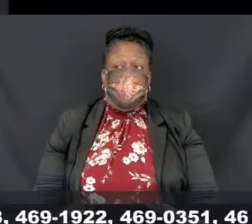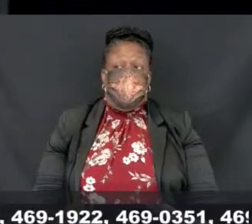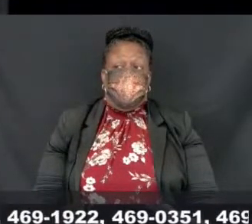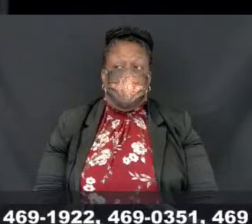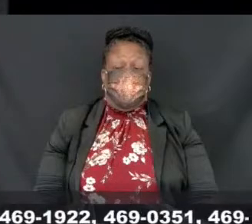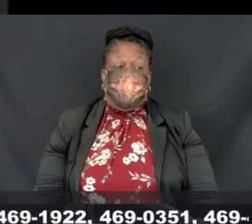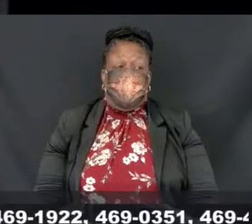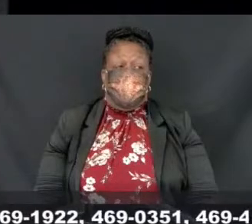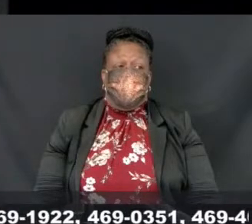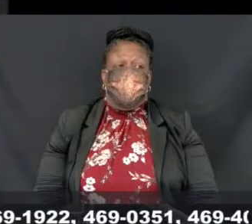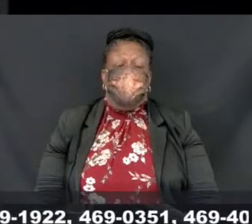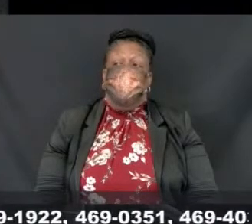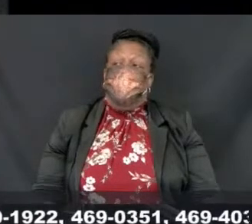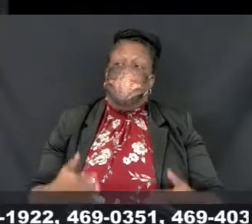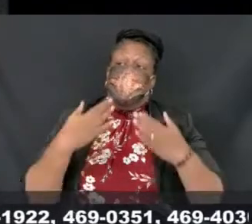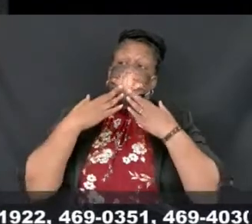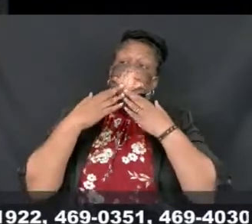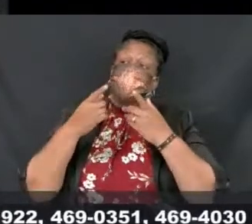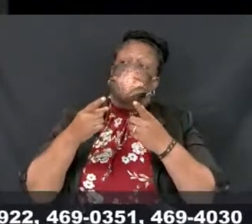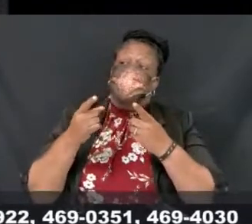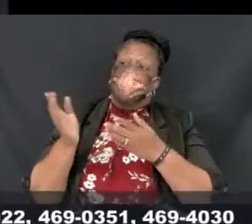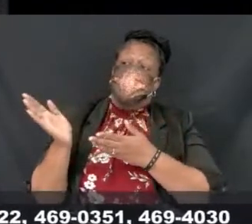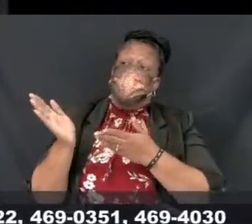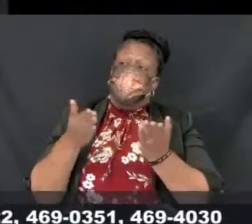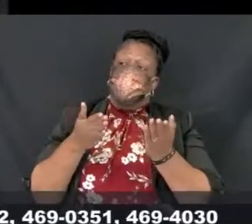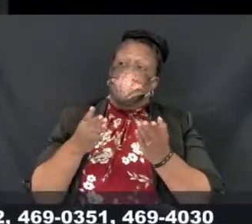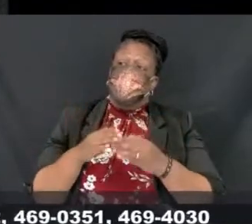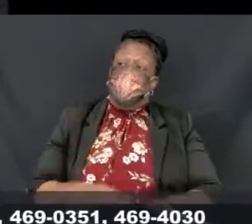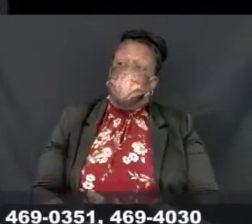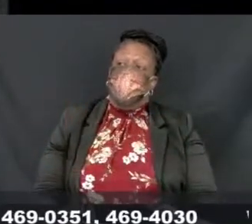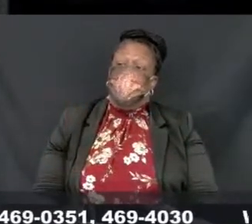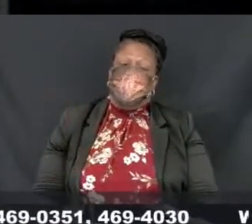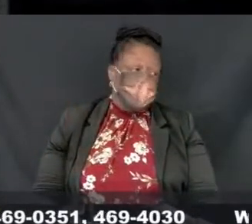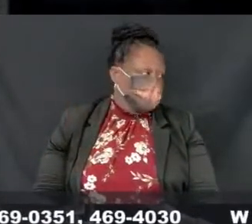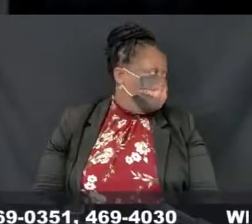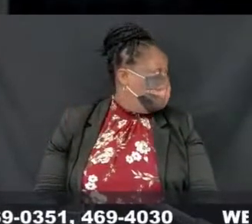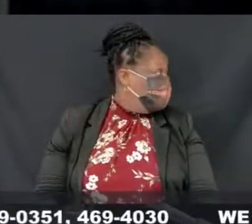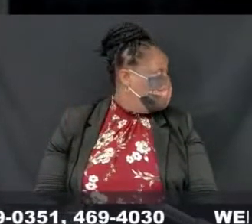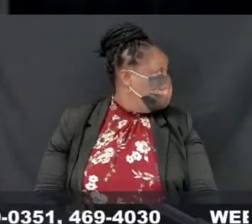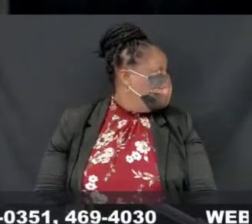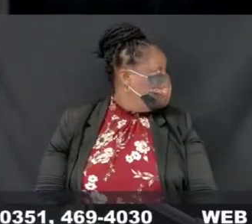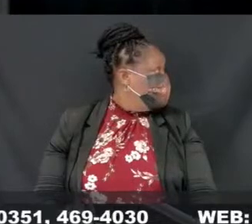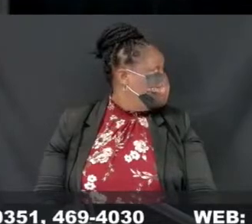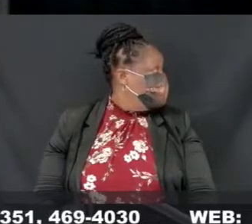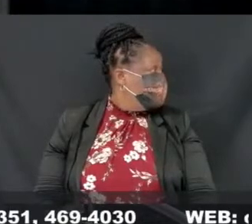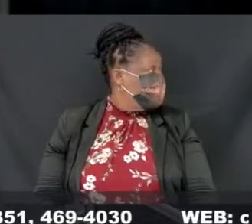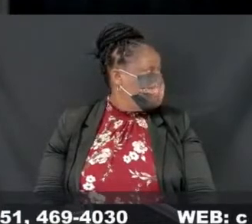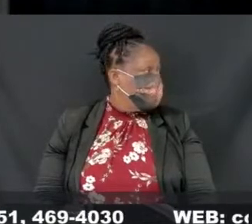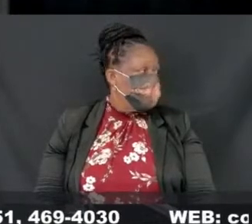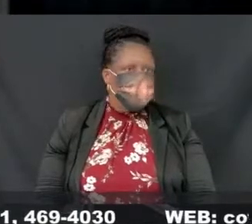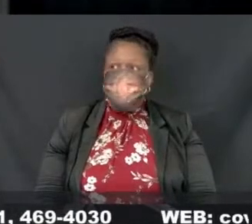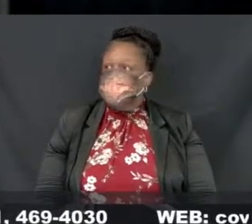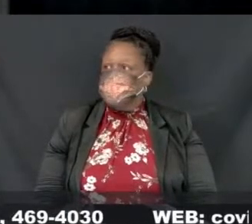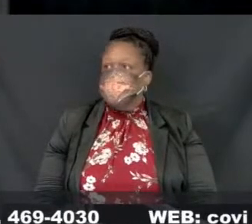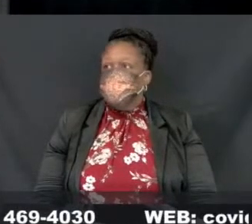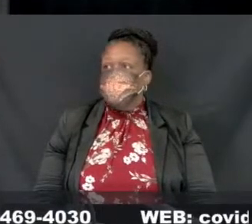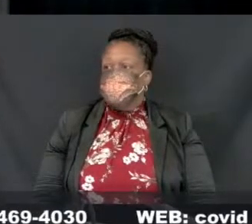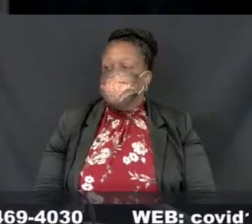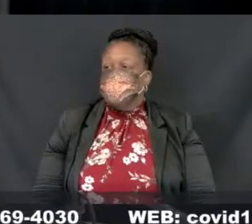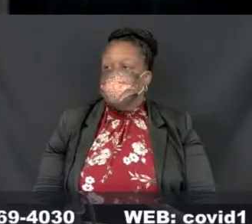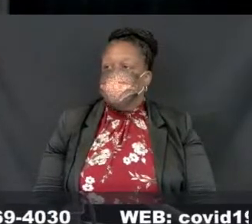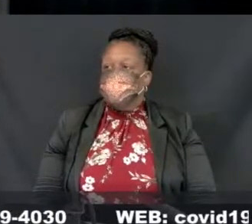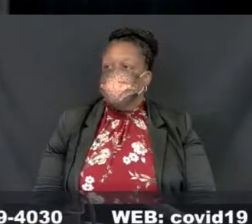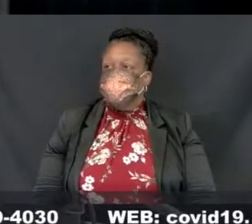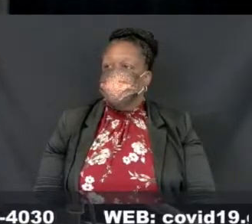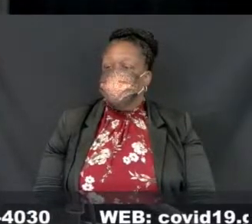My colleagues, thank you very much. We're going to miss this. It's a bittersweet moment. but we have to move on. So, Mr.